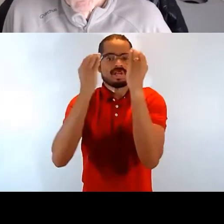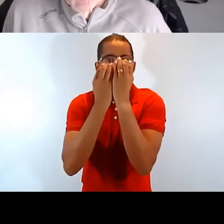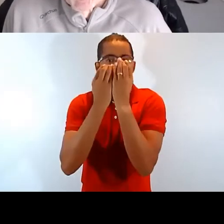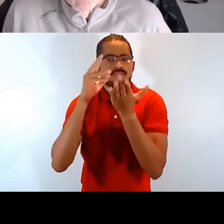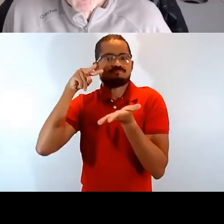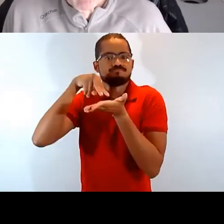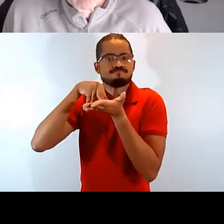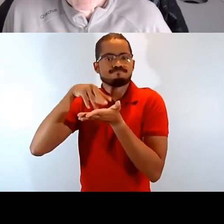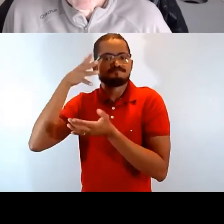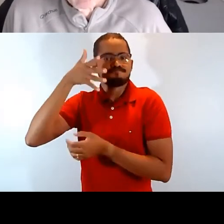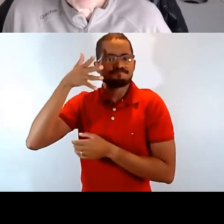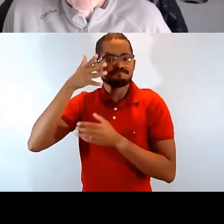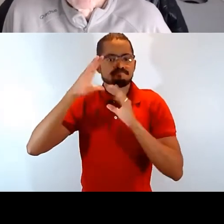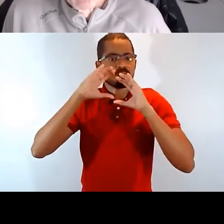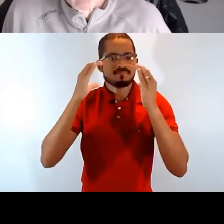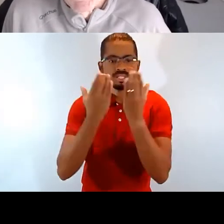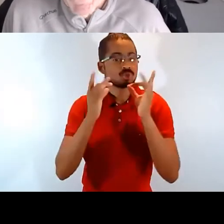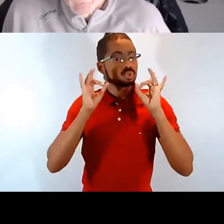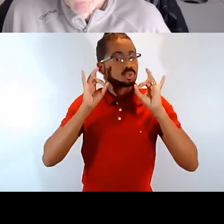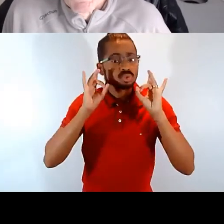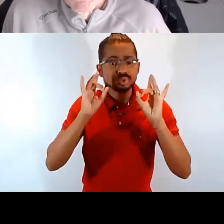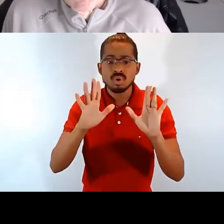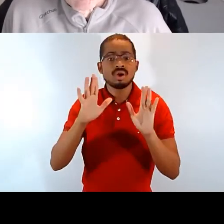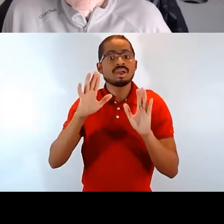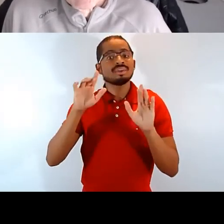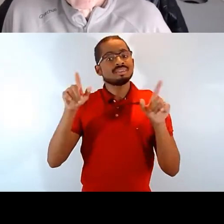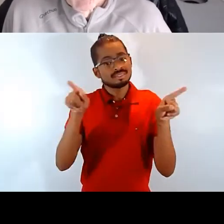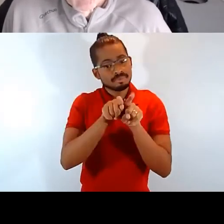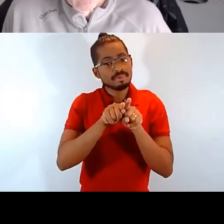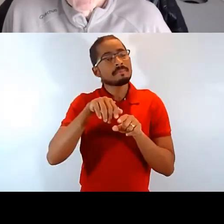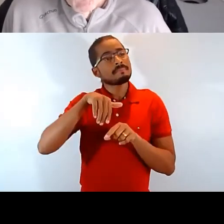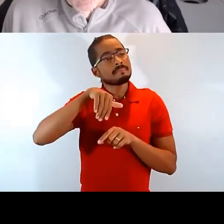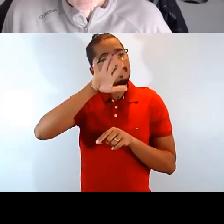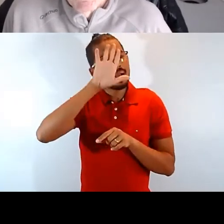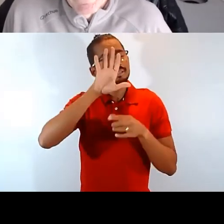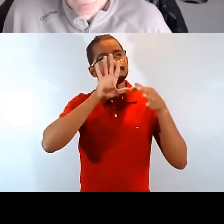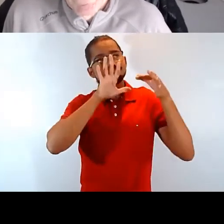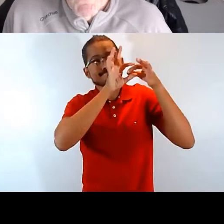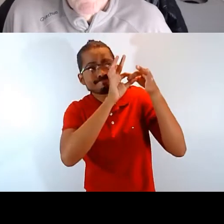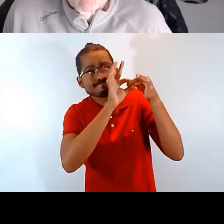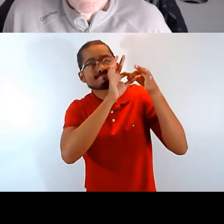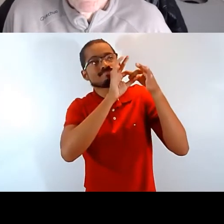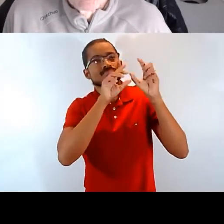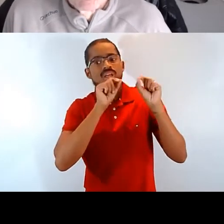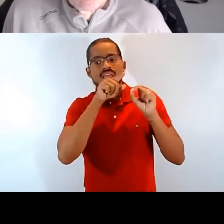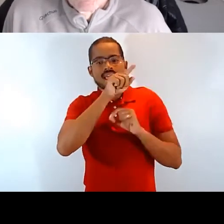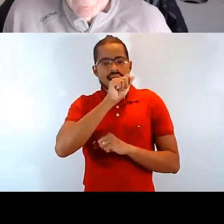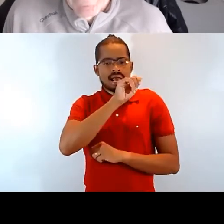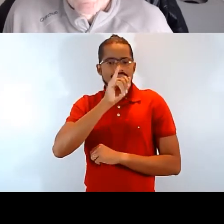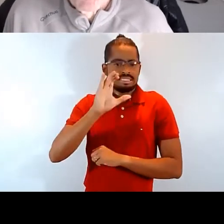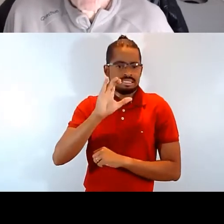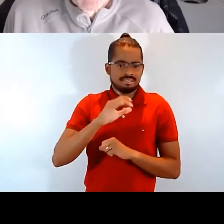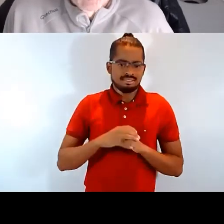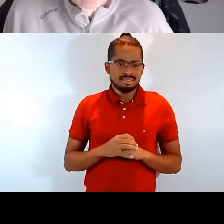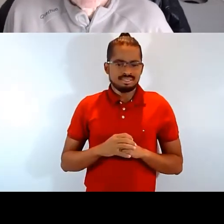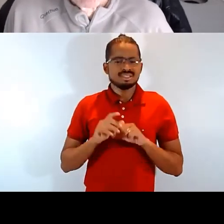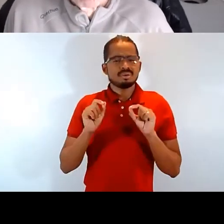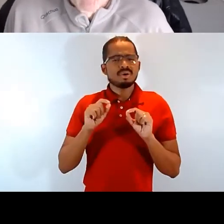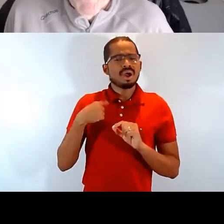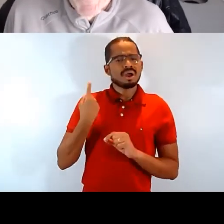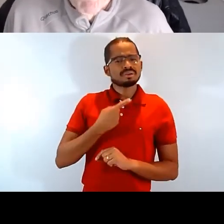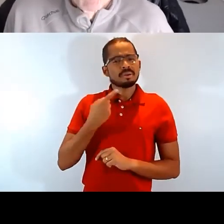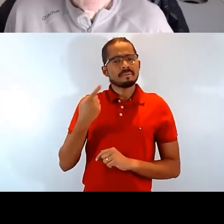conference interpreting were peer-to-peer communication, interpreters were highly qualified, and what